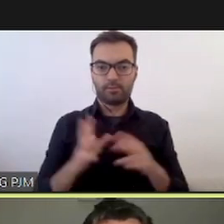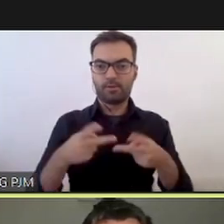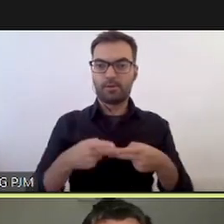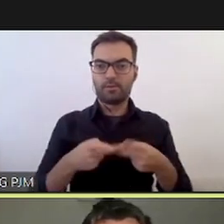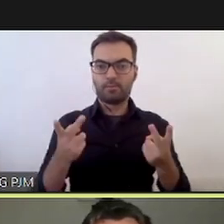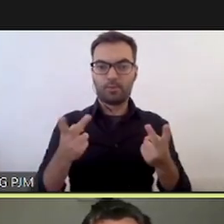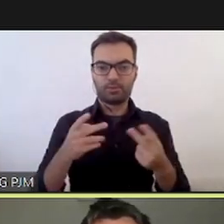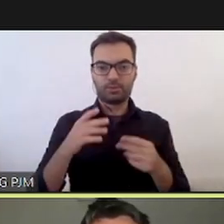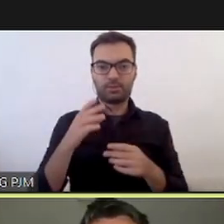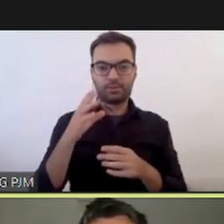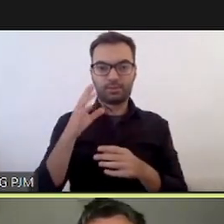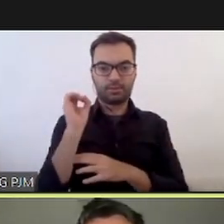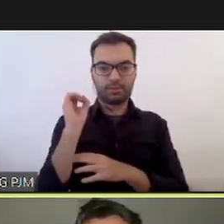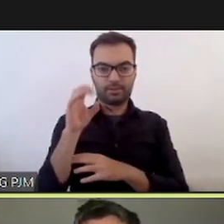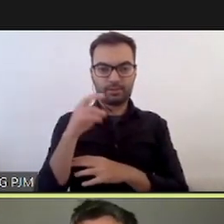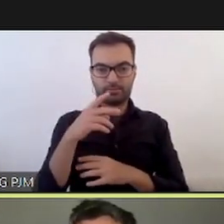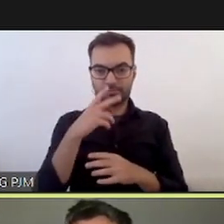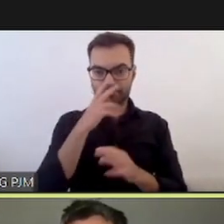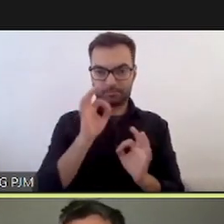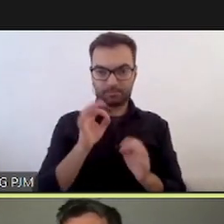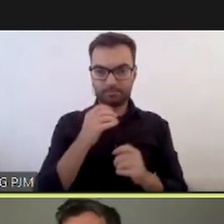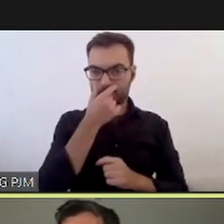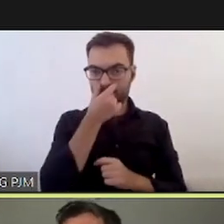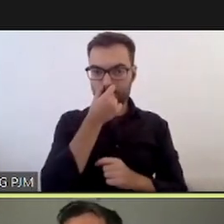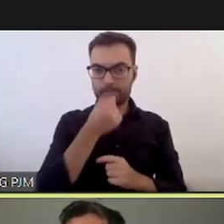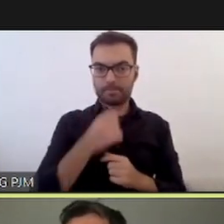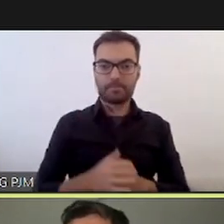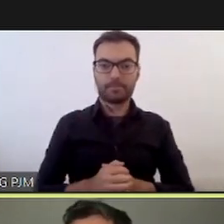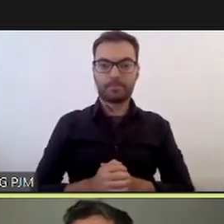be able to see my presentation.